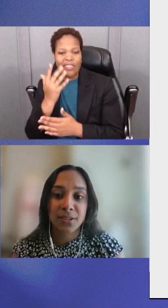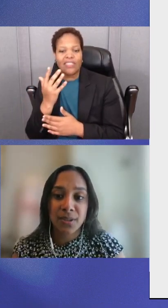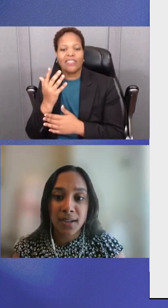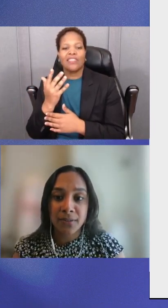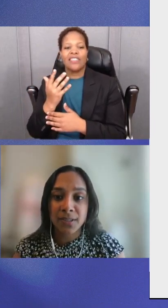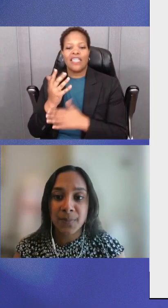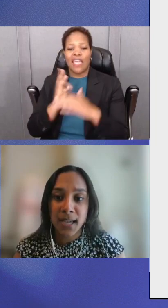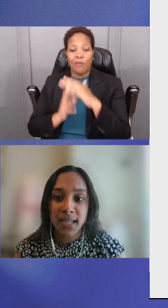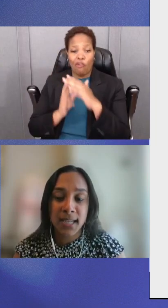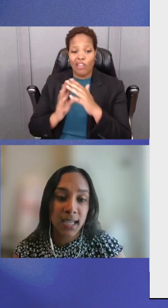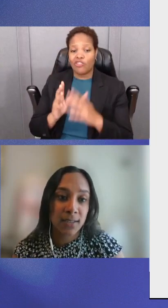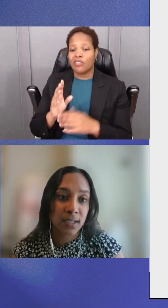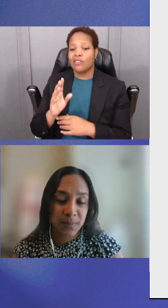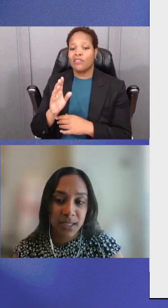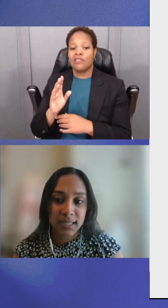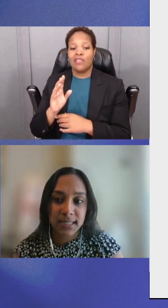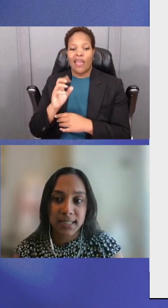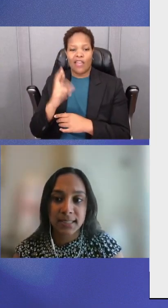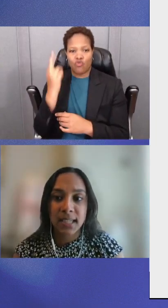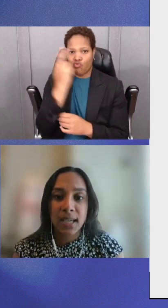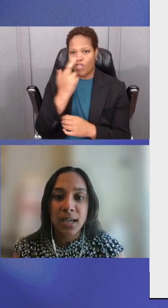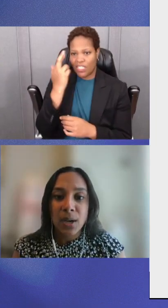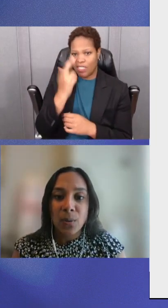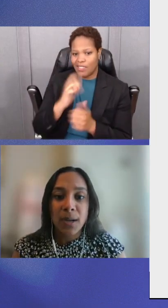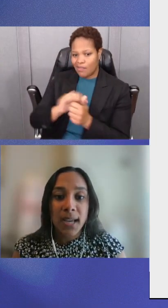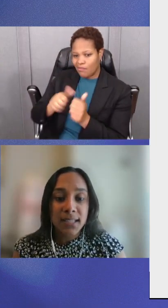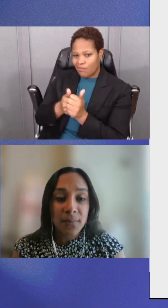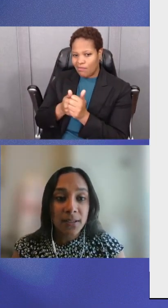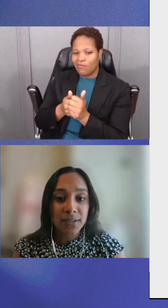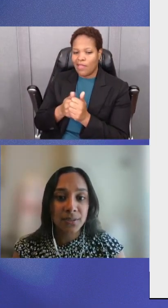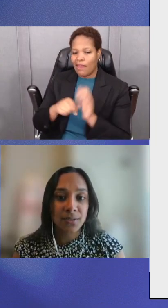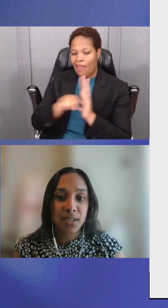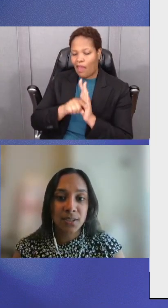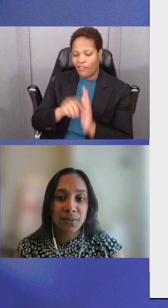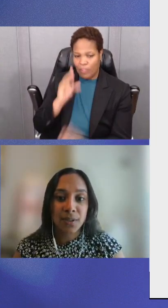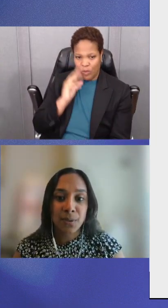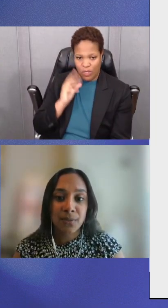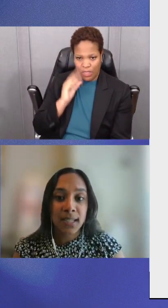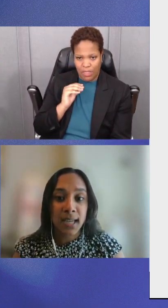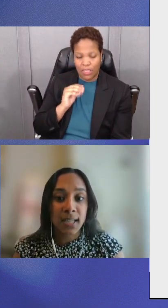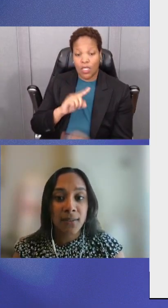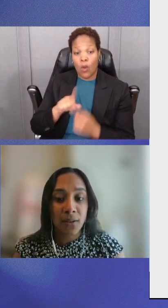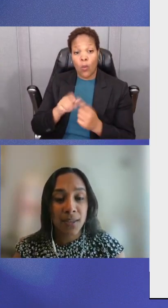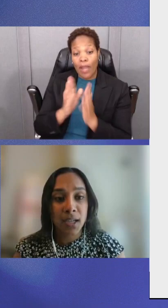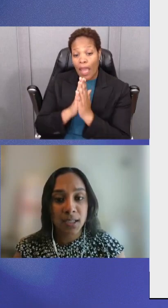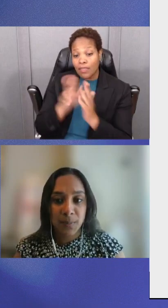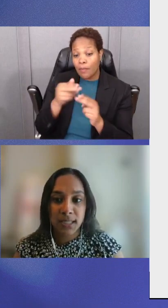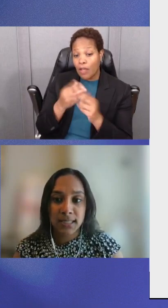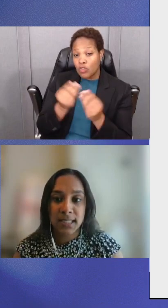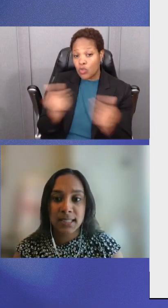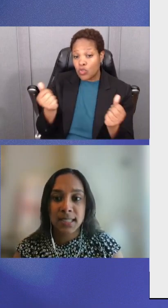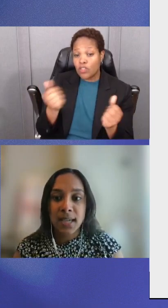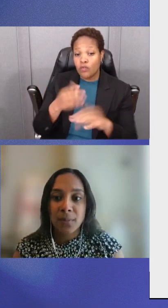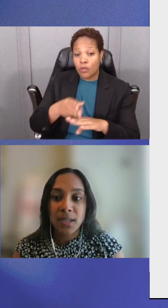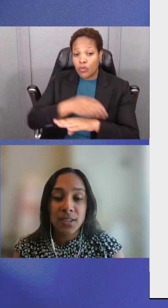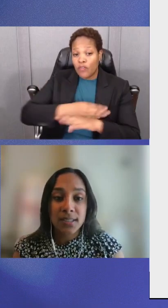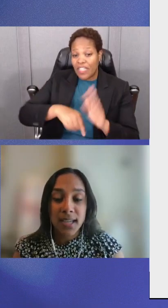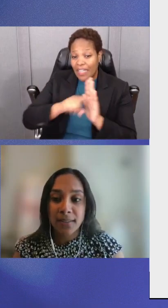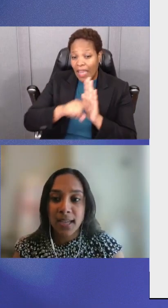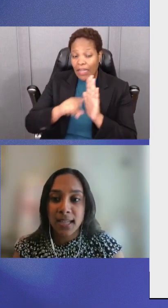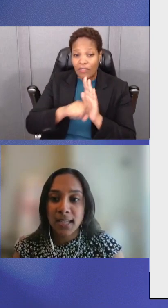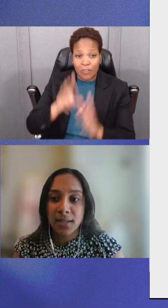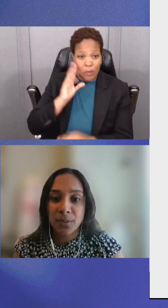as drivers behind negative experiences. When asked about solutions for improving negative healthcare experiences,